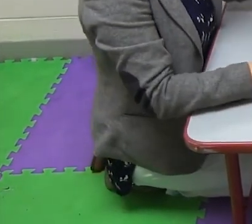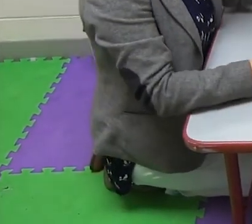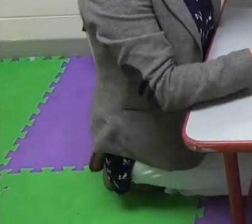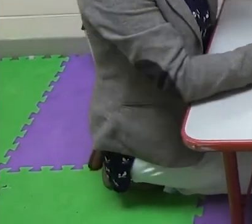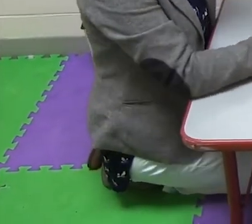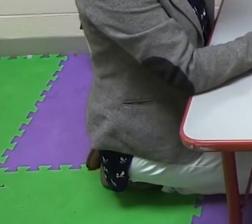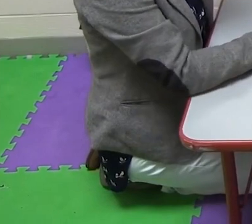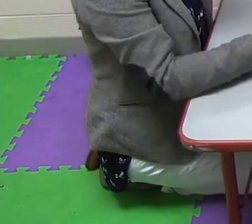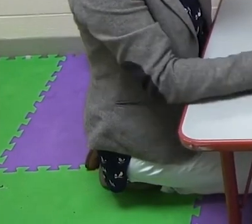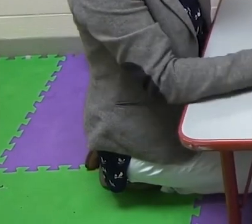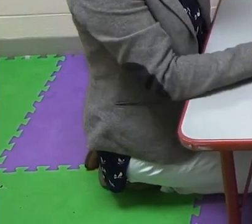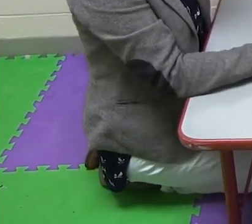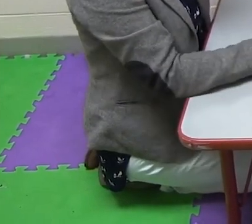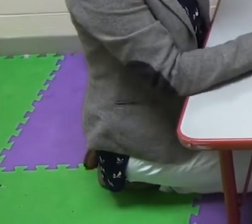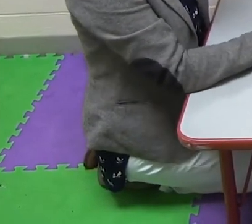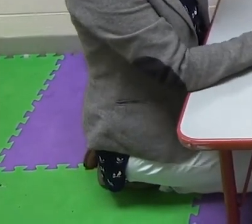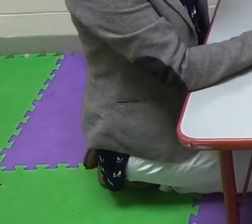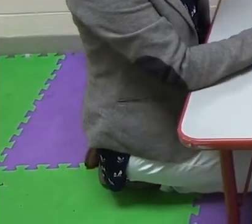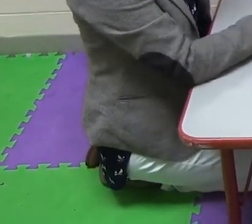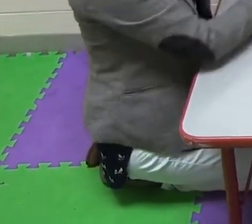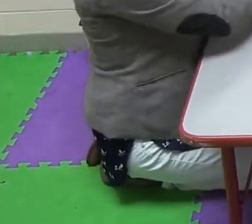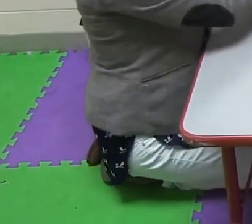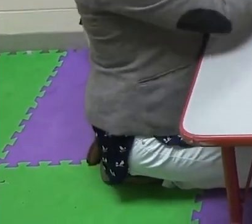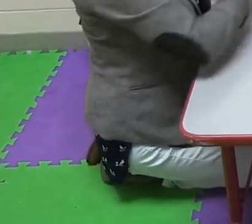The phone. Good choice.